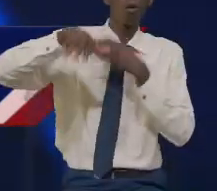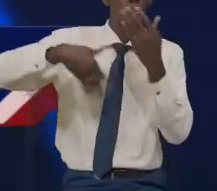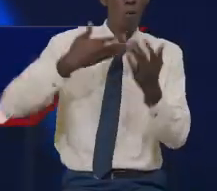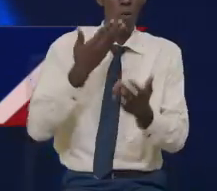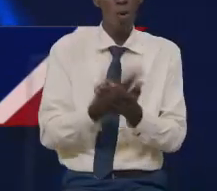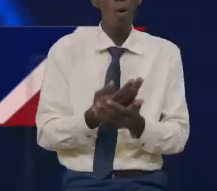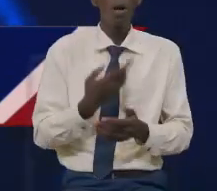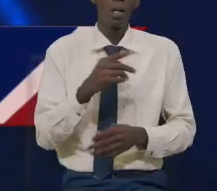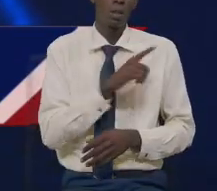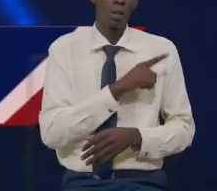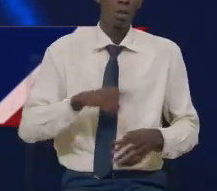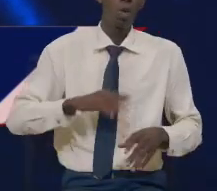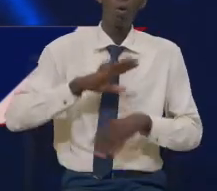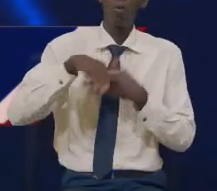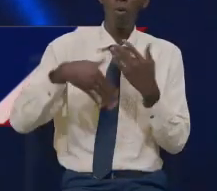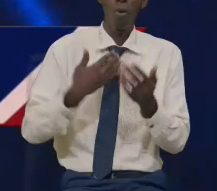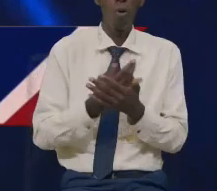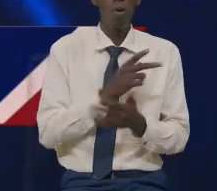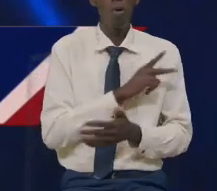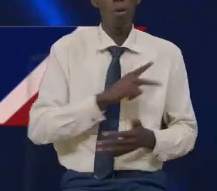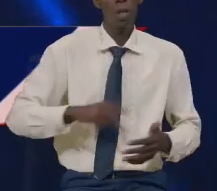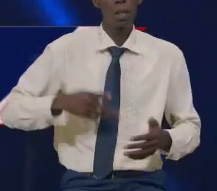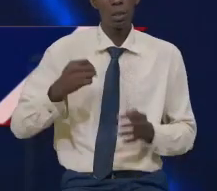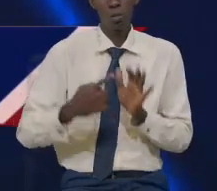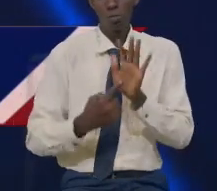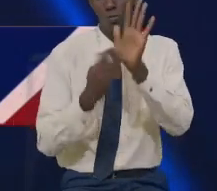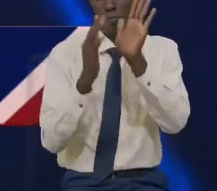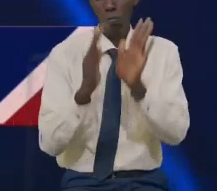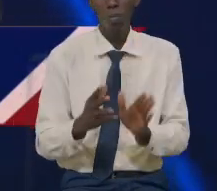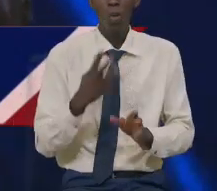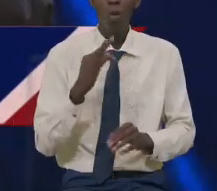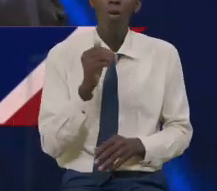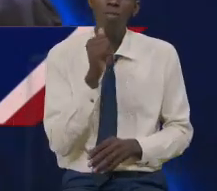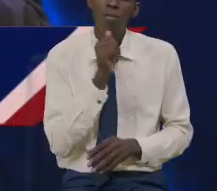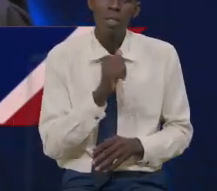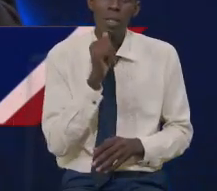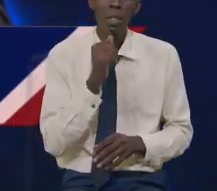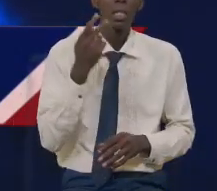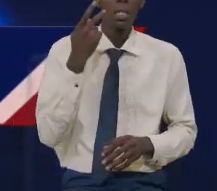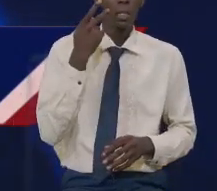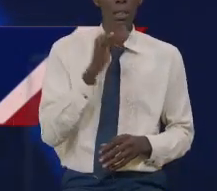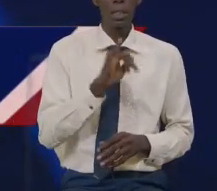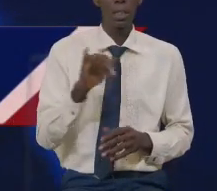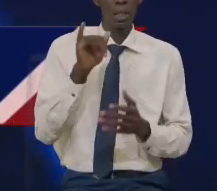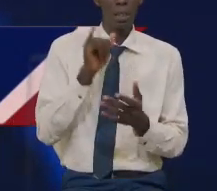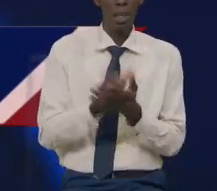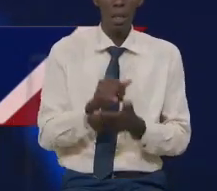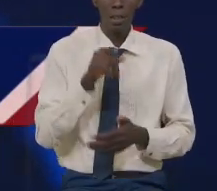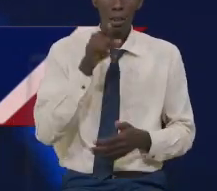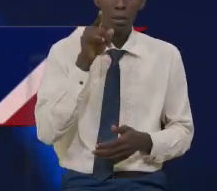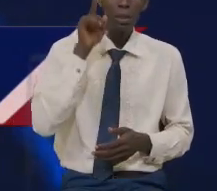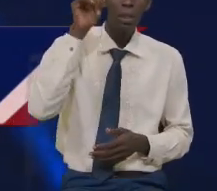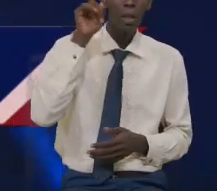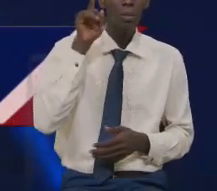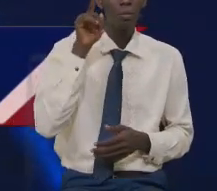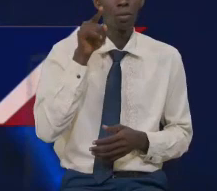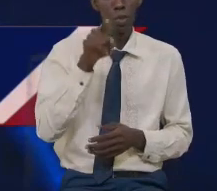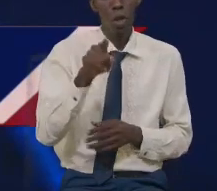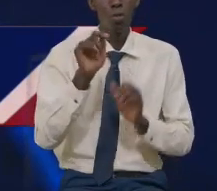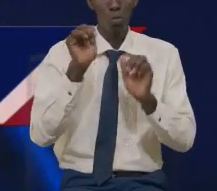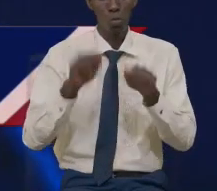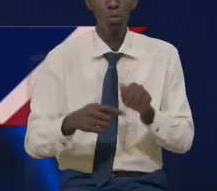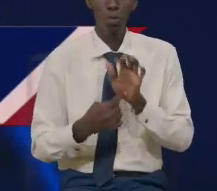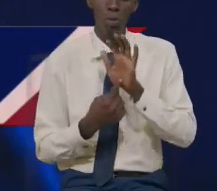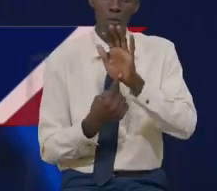of kings and a revealer of secrets. Seeing thou couldest reveal